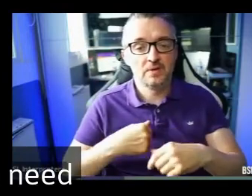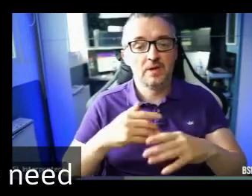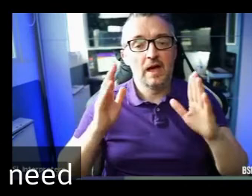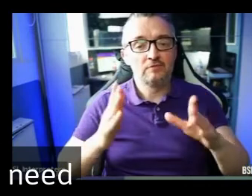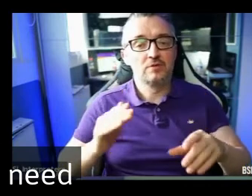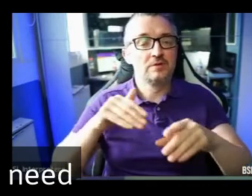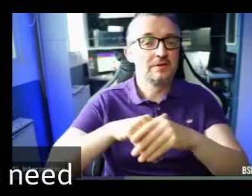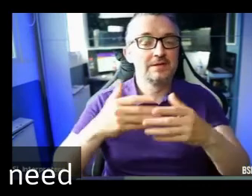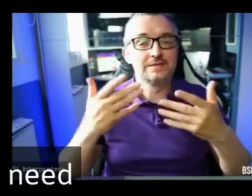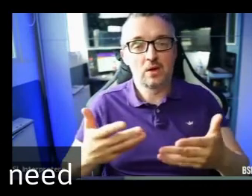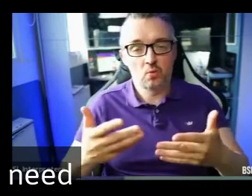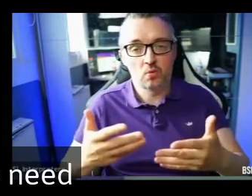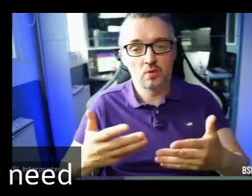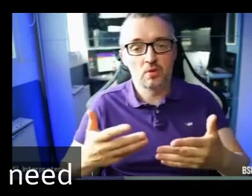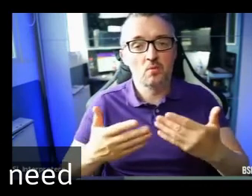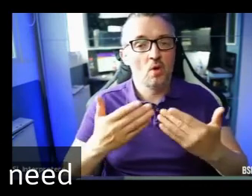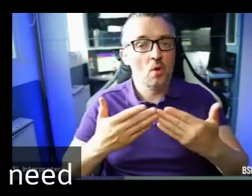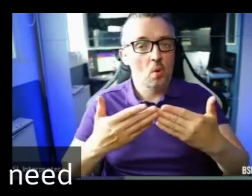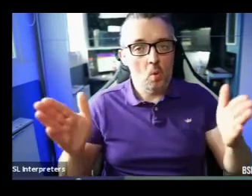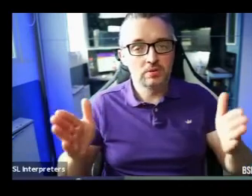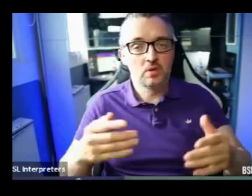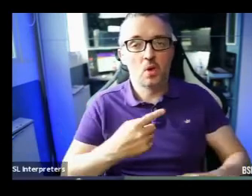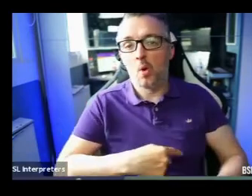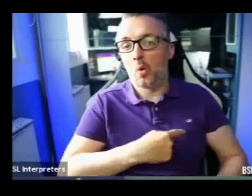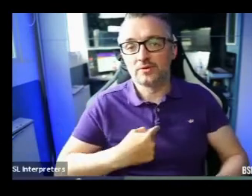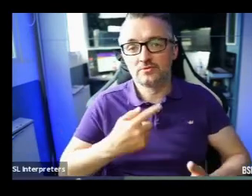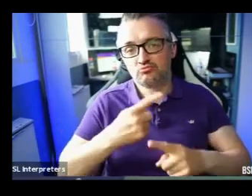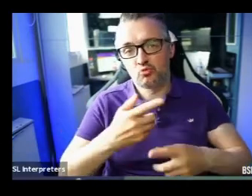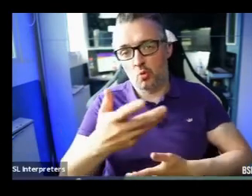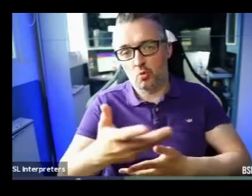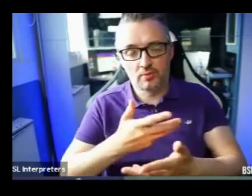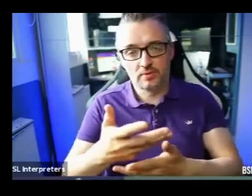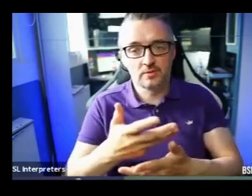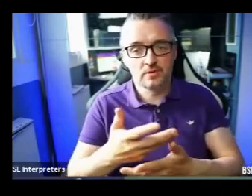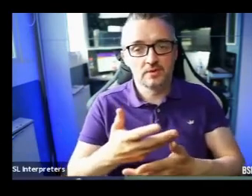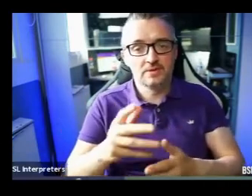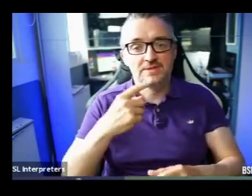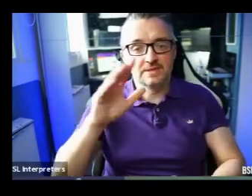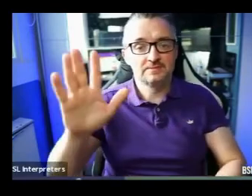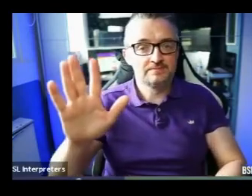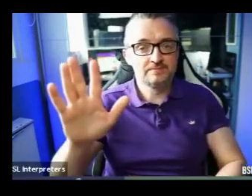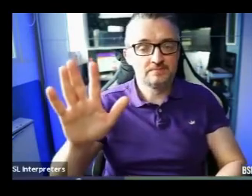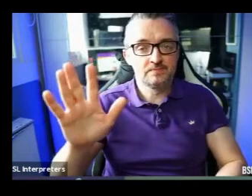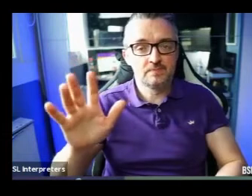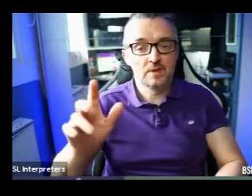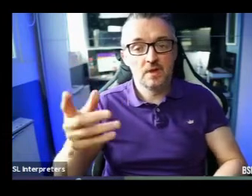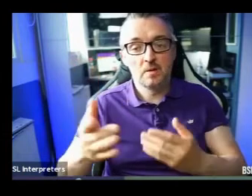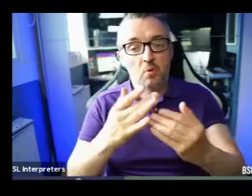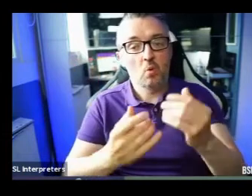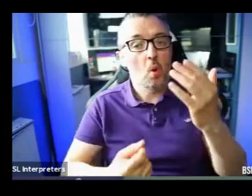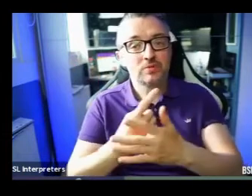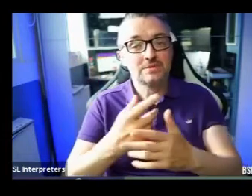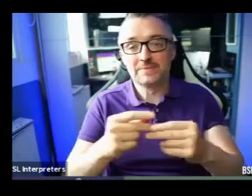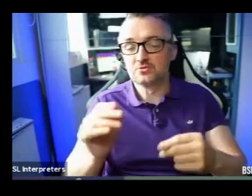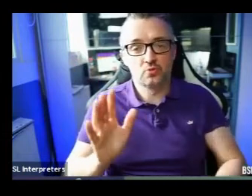that we now need to get into a much more, open and honest dialogue about the fact that, let's not miss any